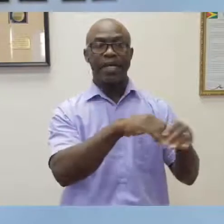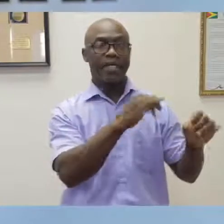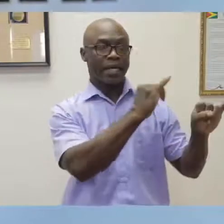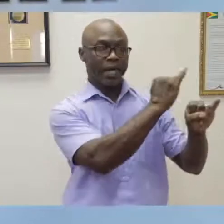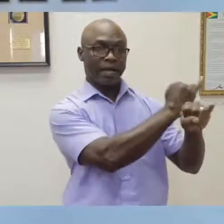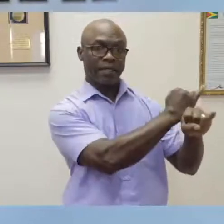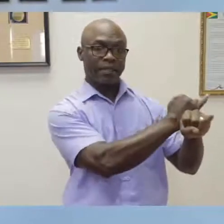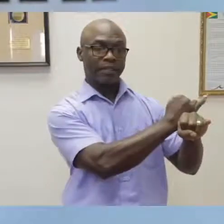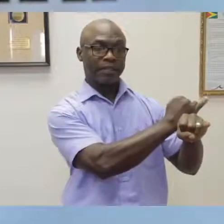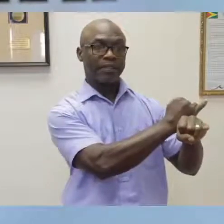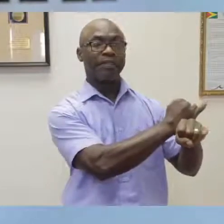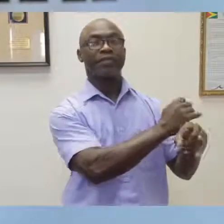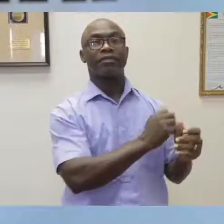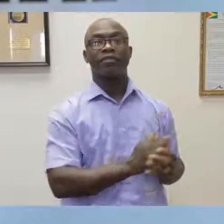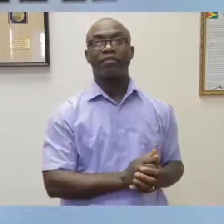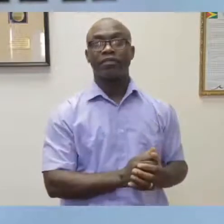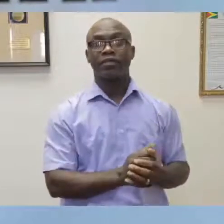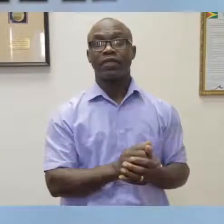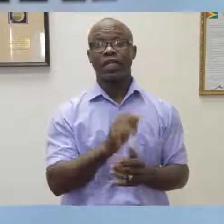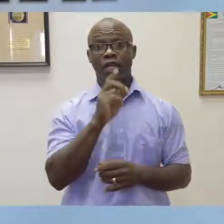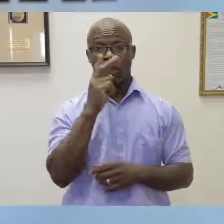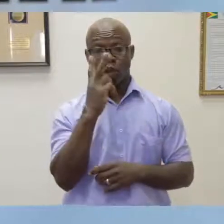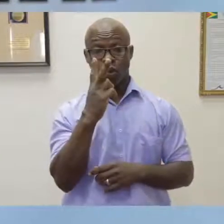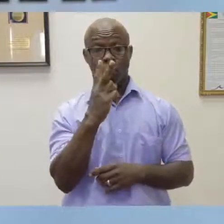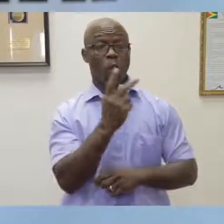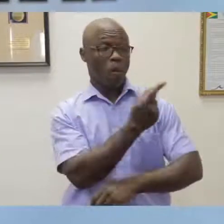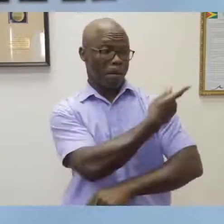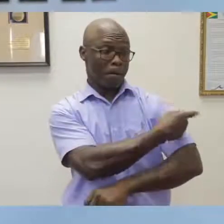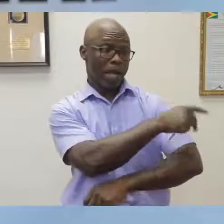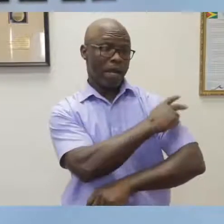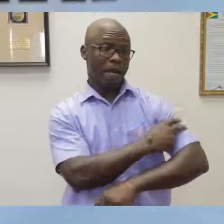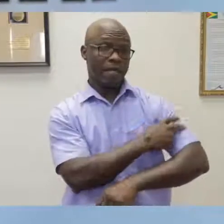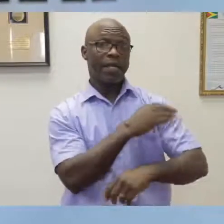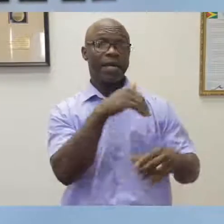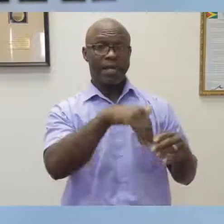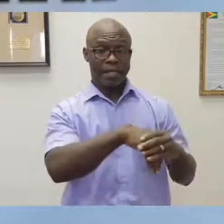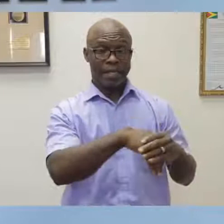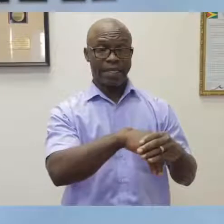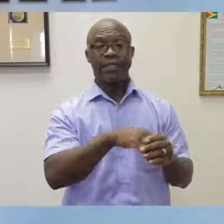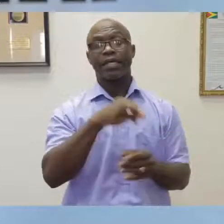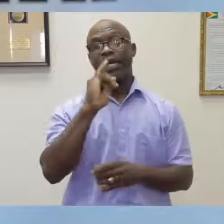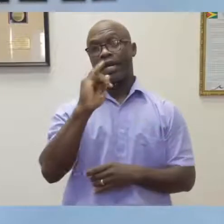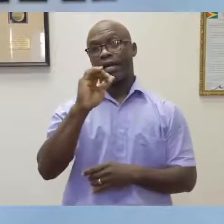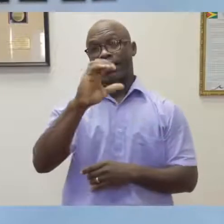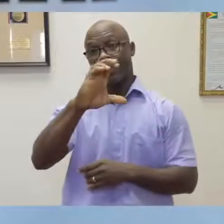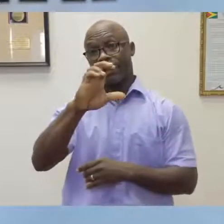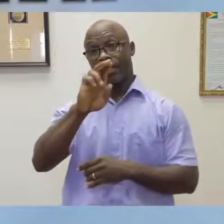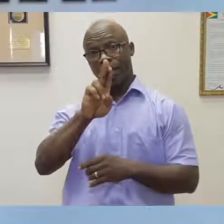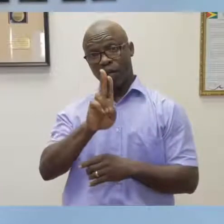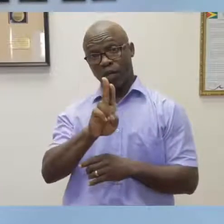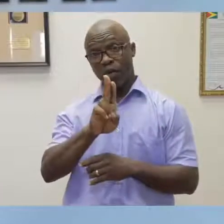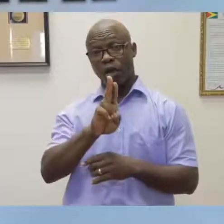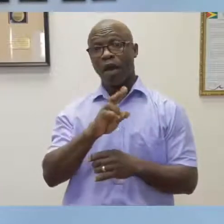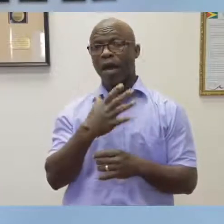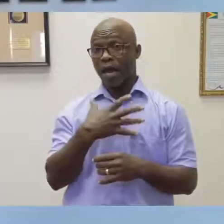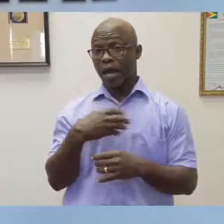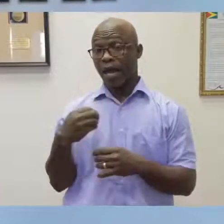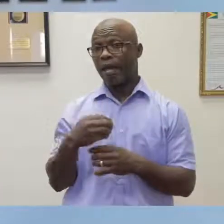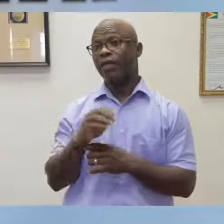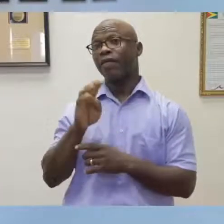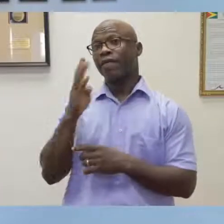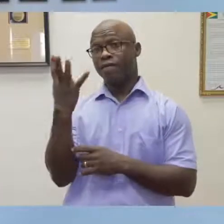isolation, 2 patients in the COVID ICU, and 40